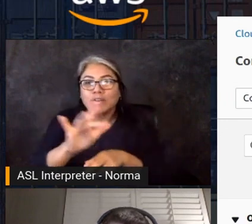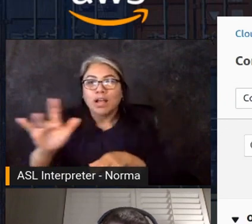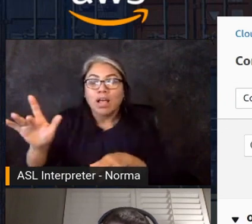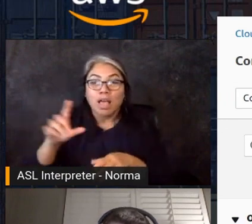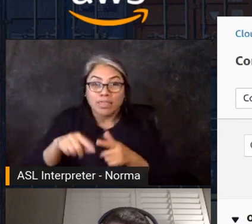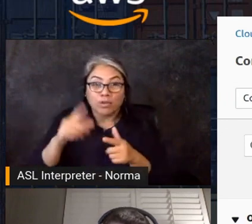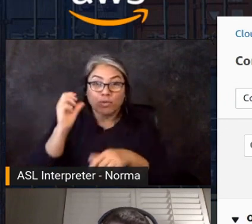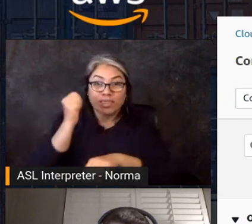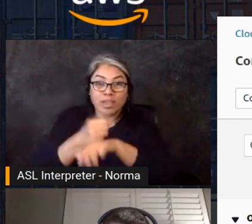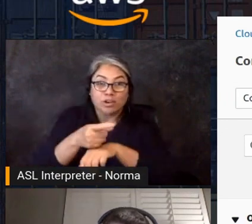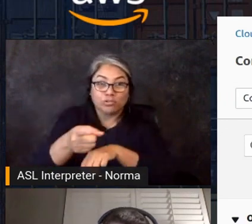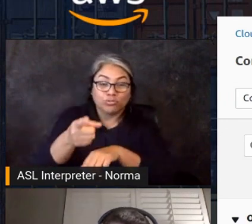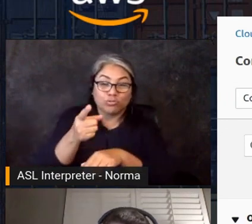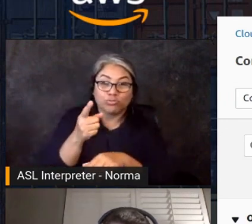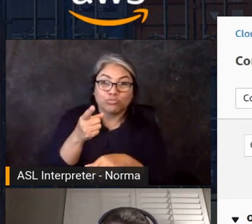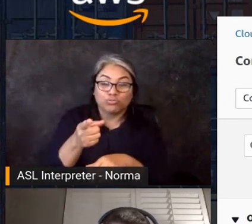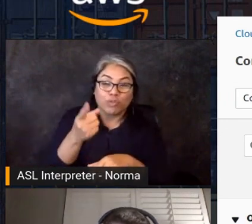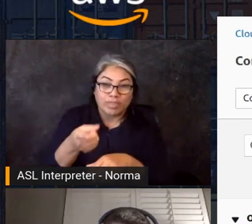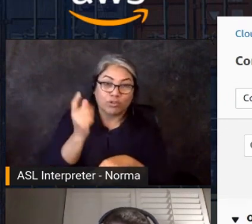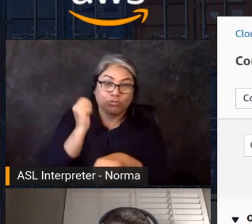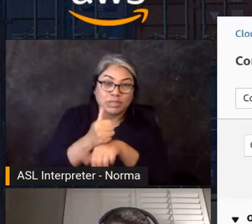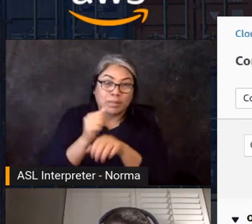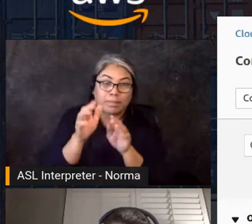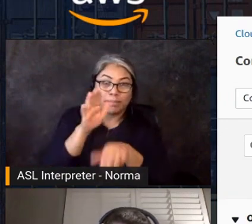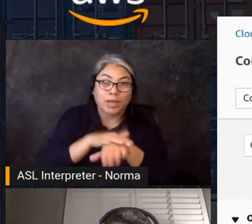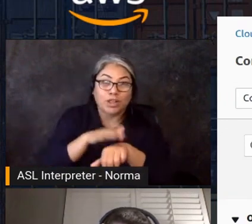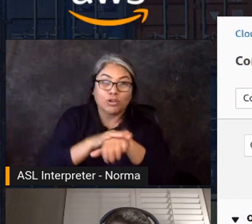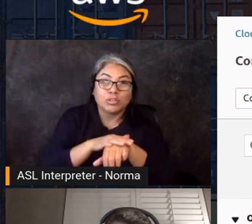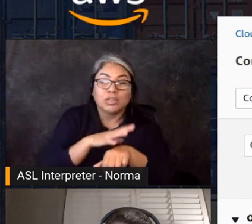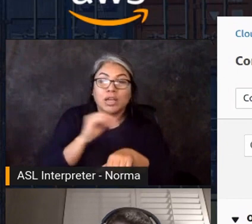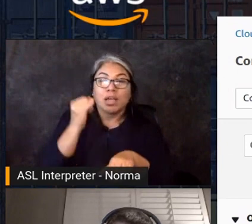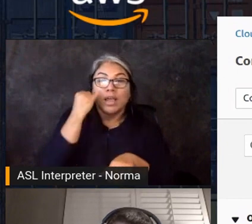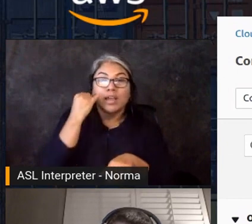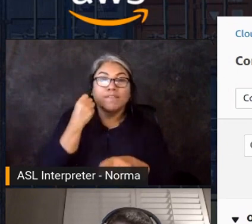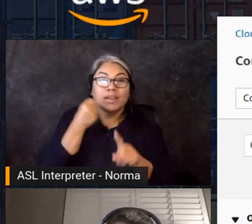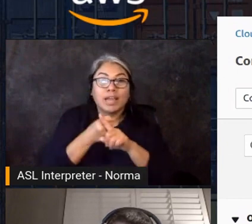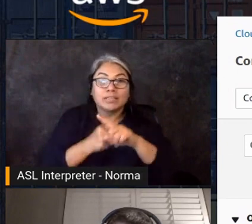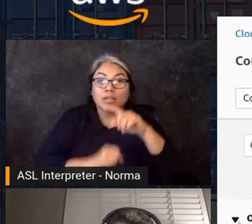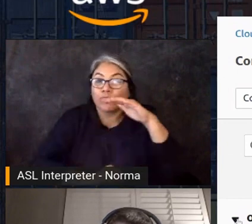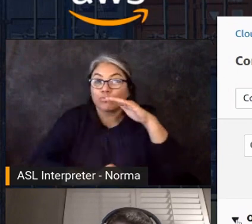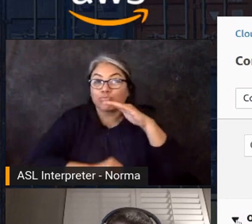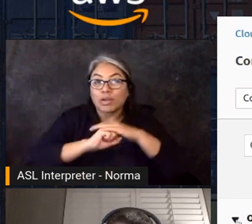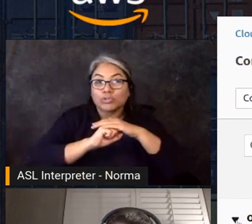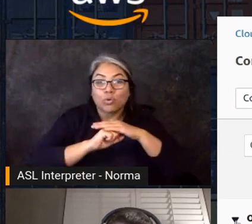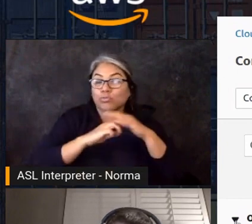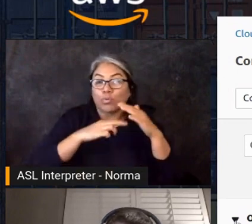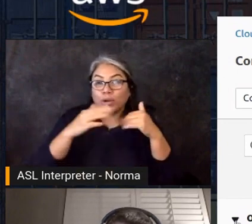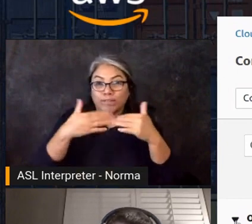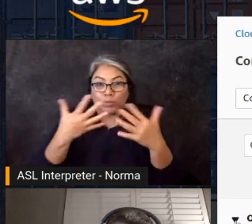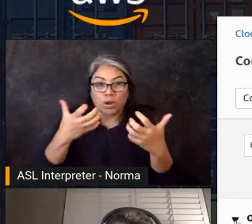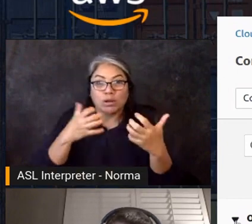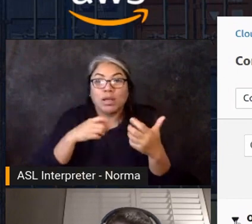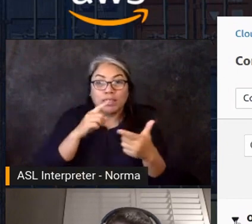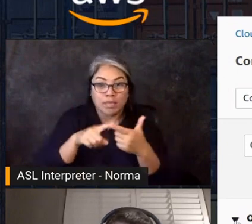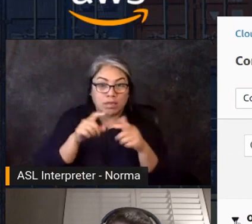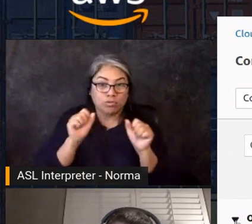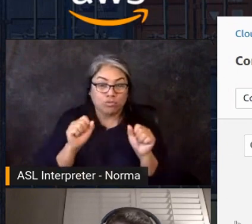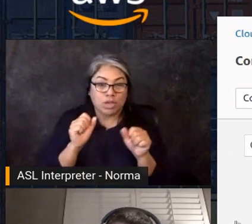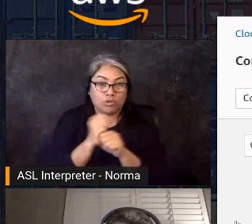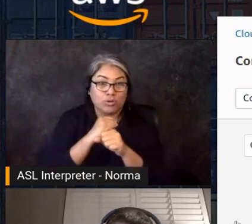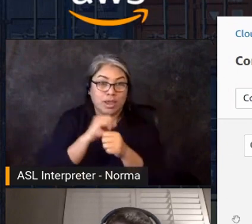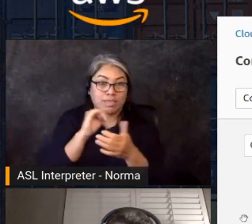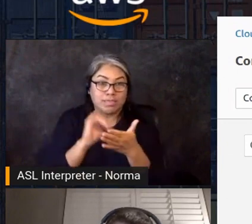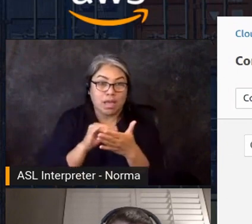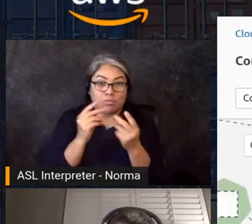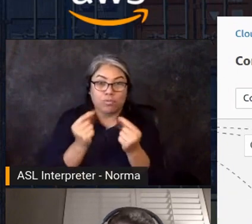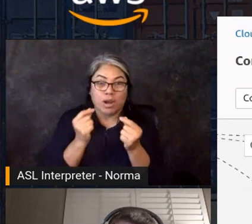set up alerts on, hey, if this hits a threshold or whatever it is you want, you can create that right within